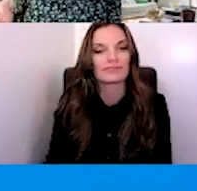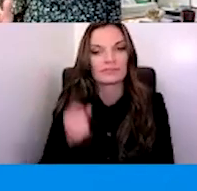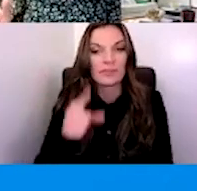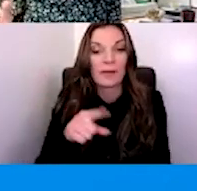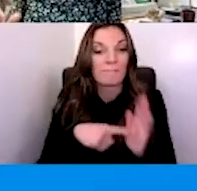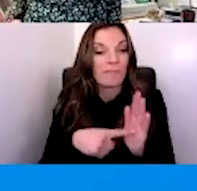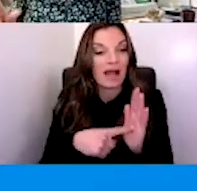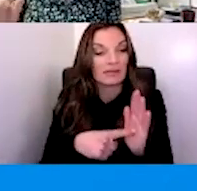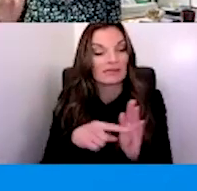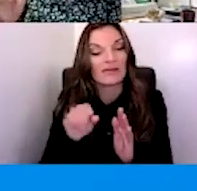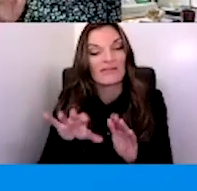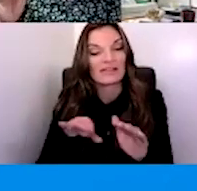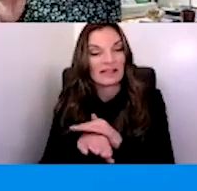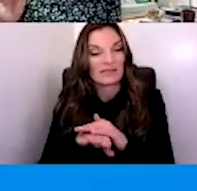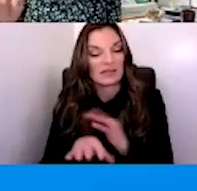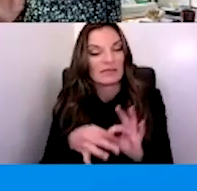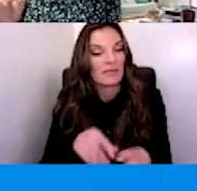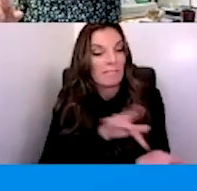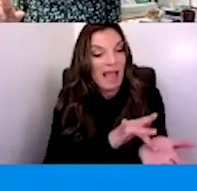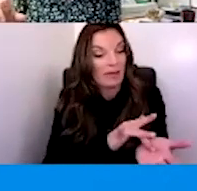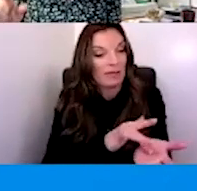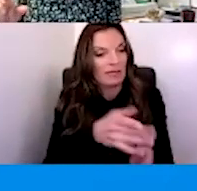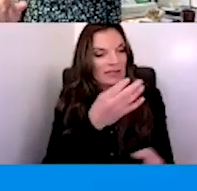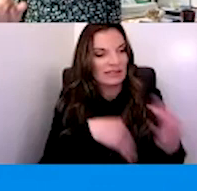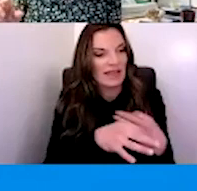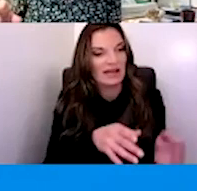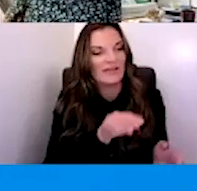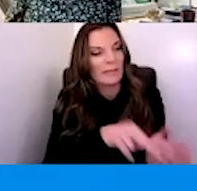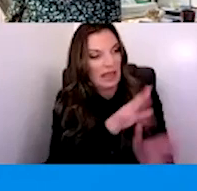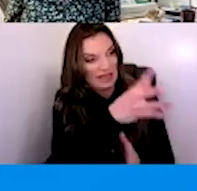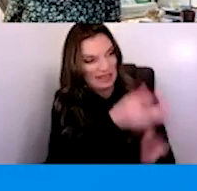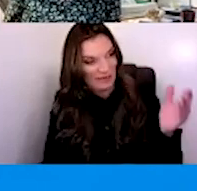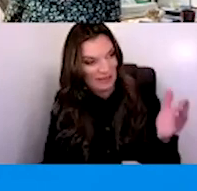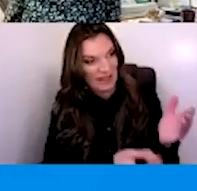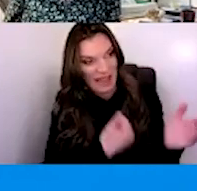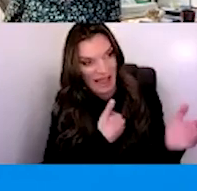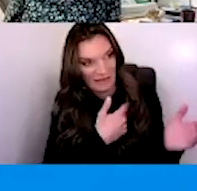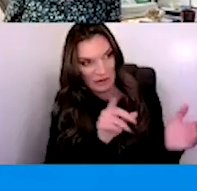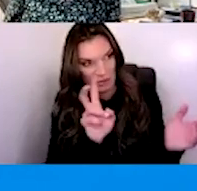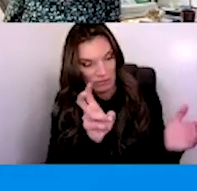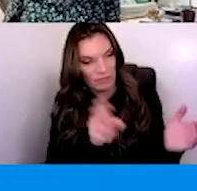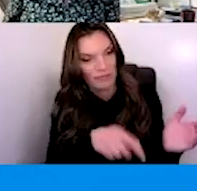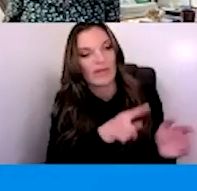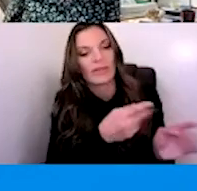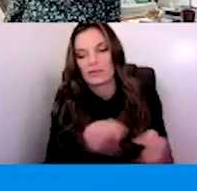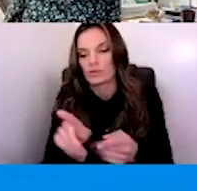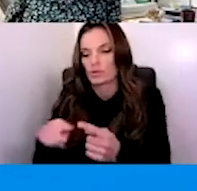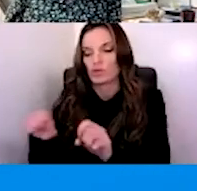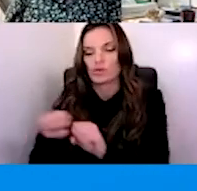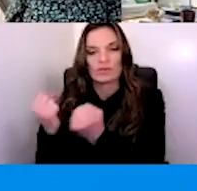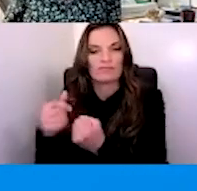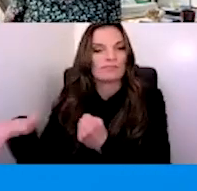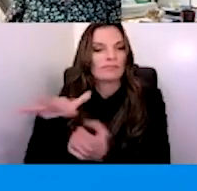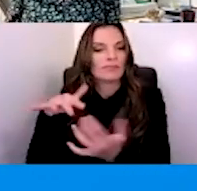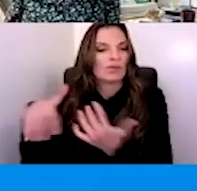from a medical model, which sees the deficit in the person, she's in a wheelchair, to a social model, which sees the